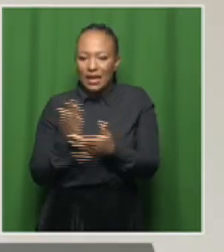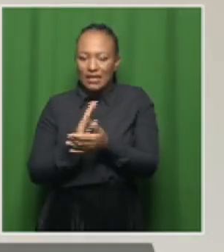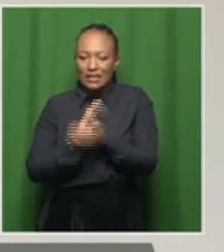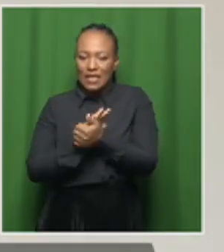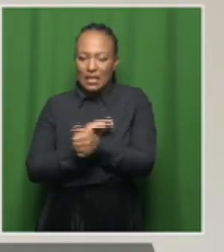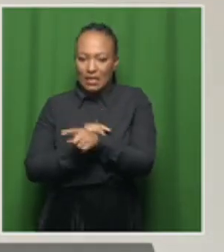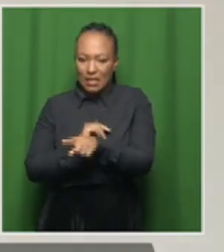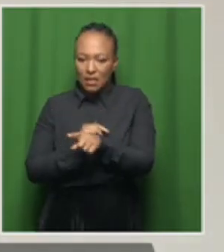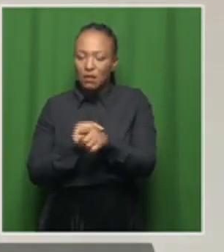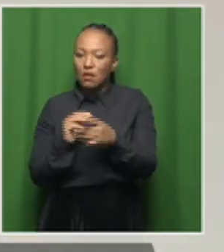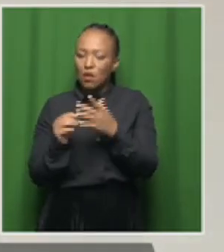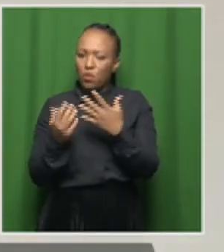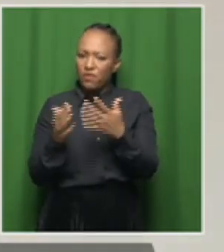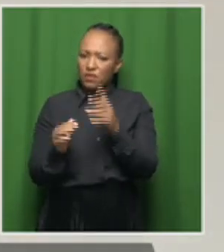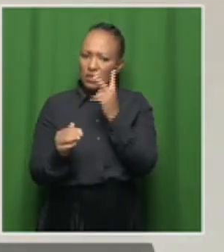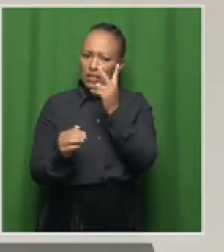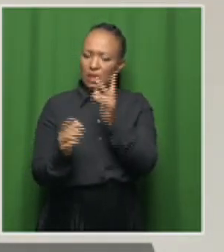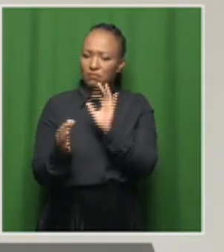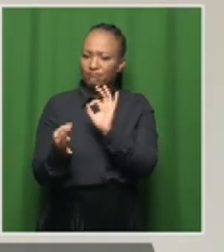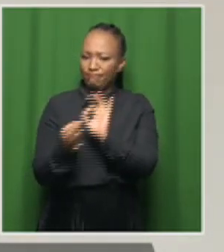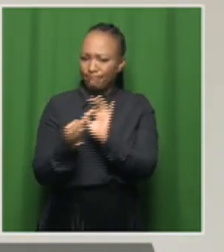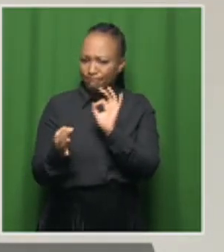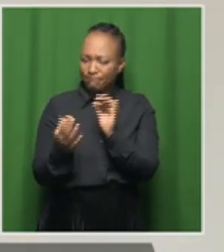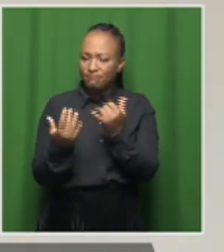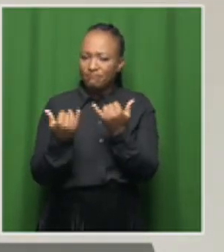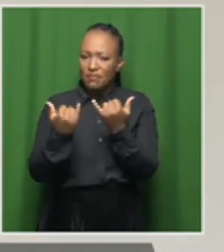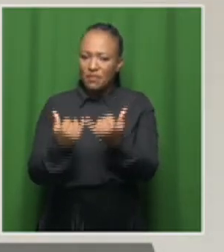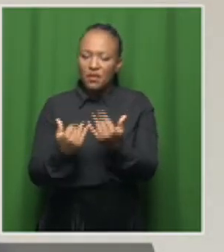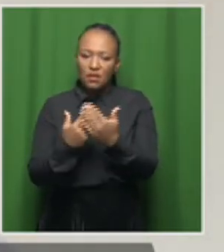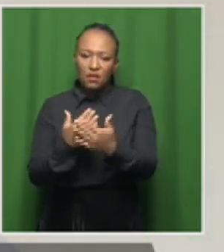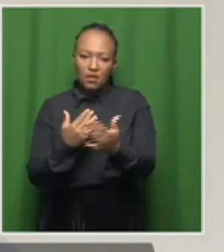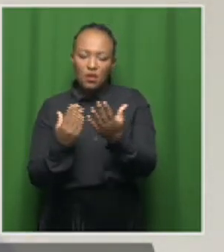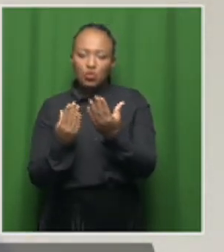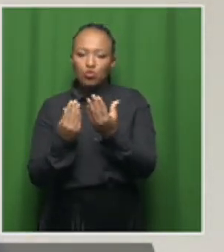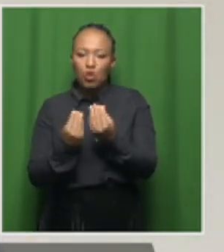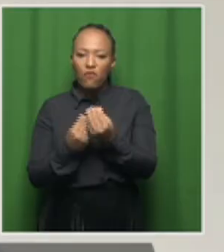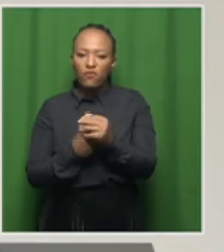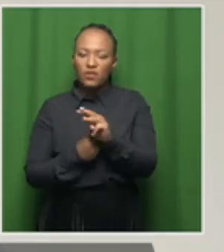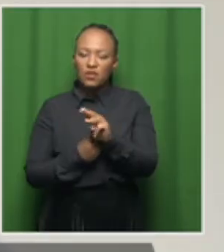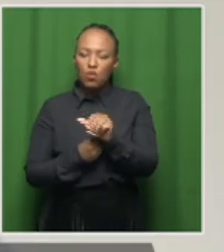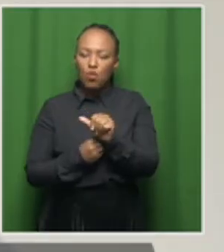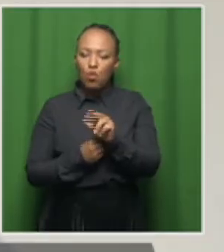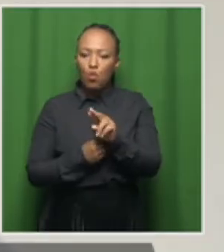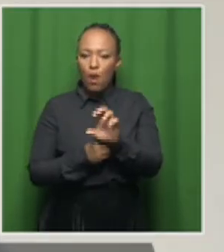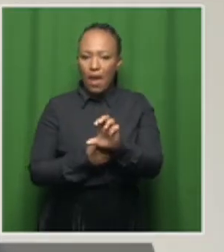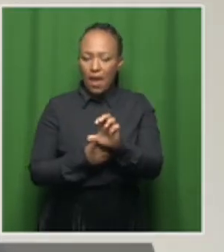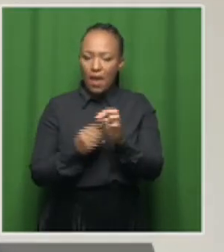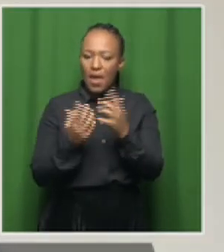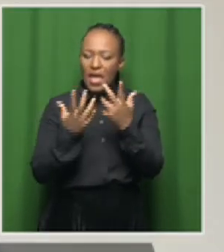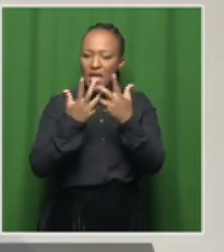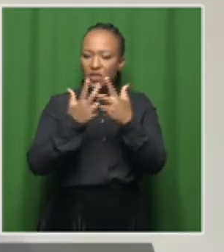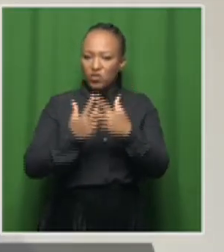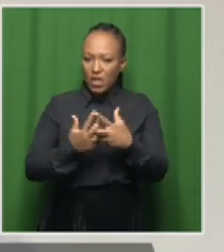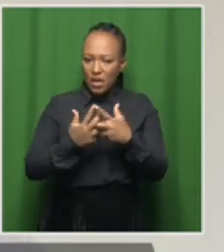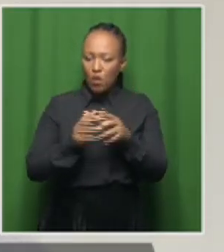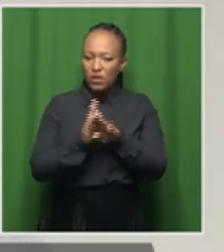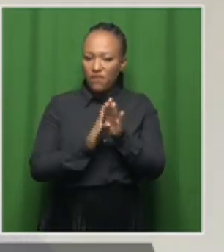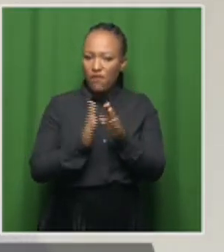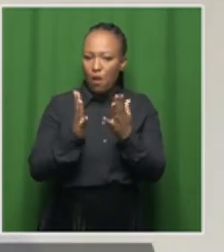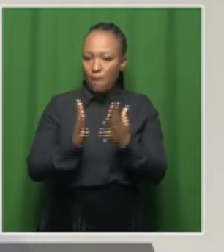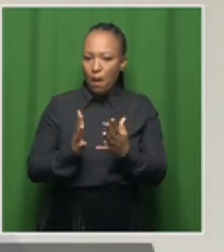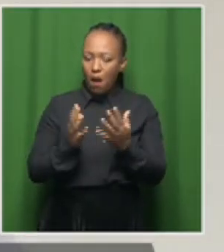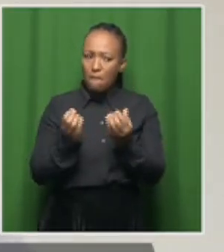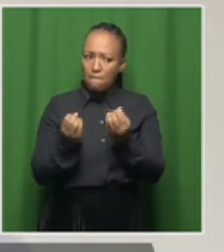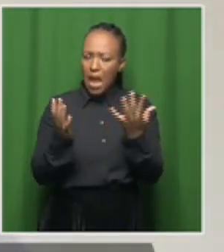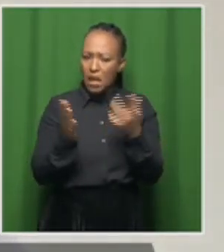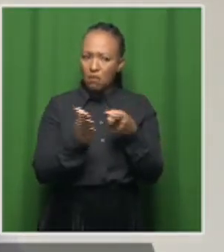we've seen specifically within the tech industry is that we've seen software engineers or software developers become highly in